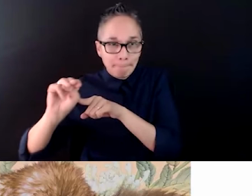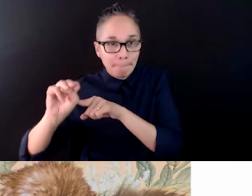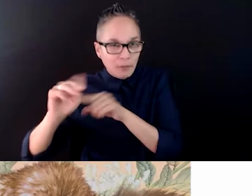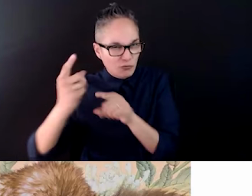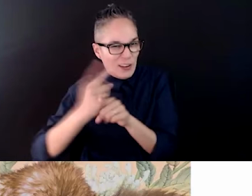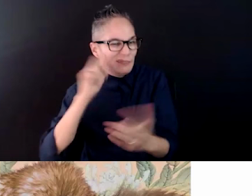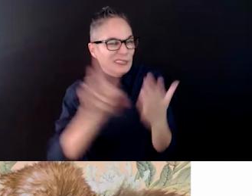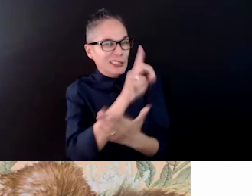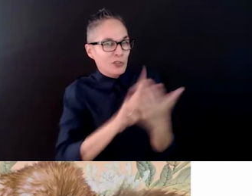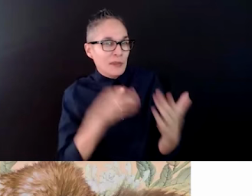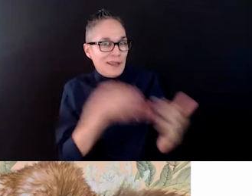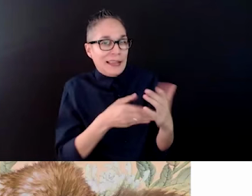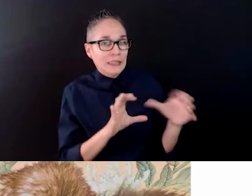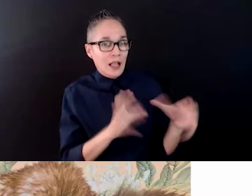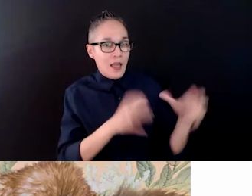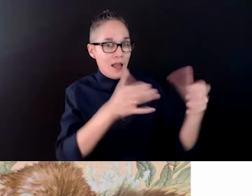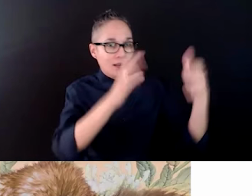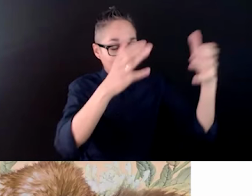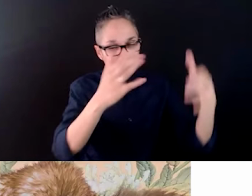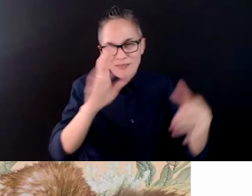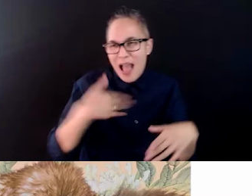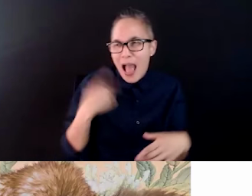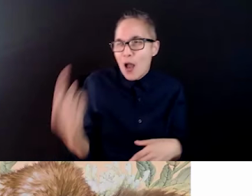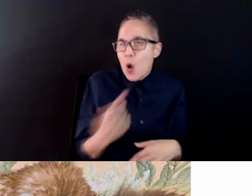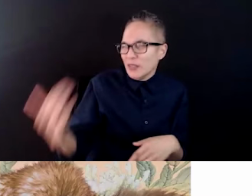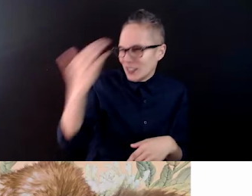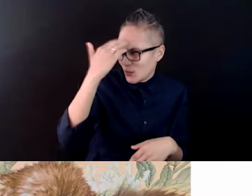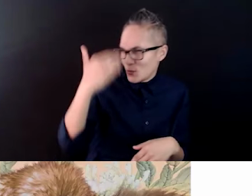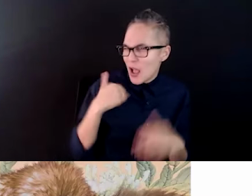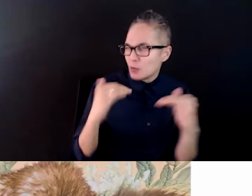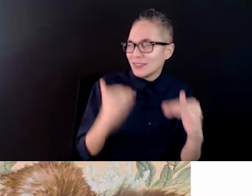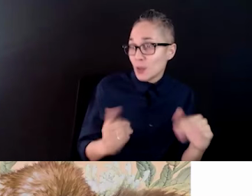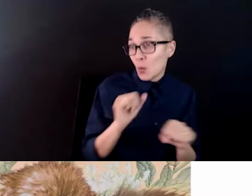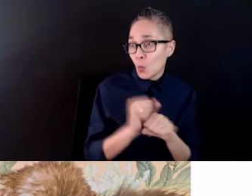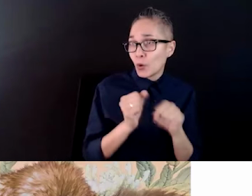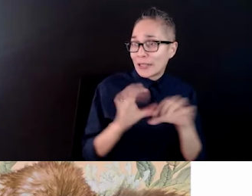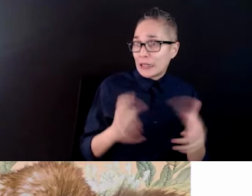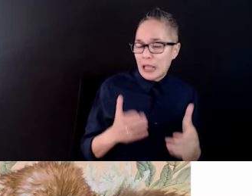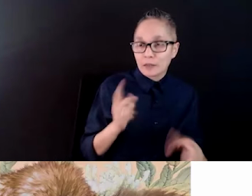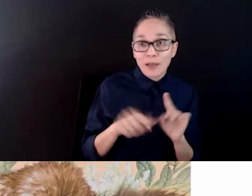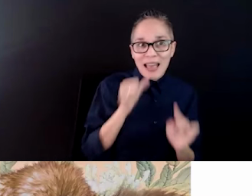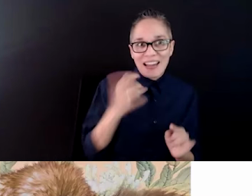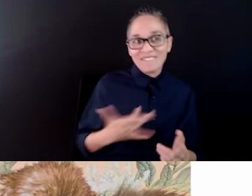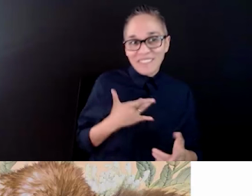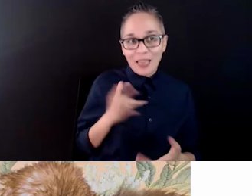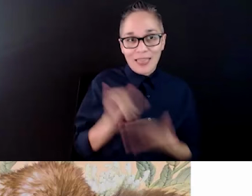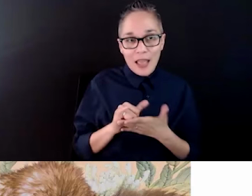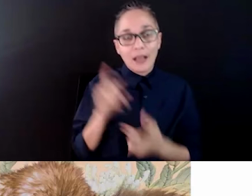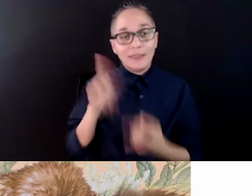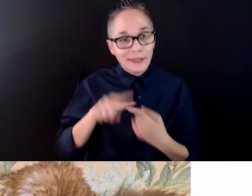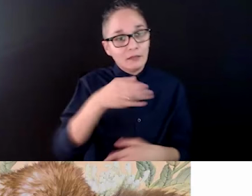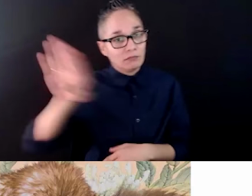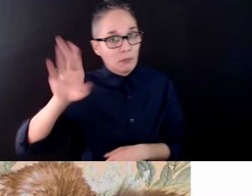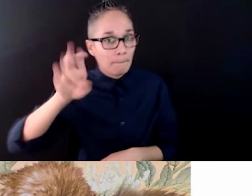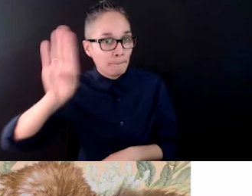knew that I grew up working class and working poor. I was never made to feel that until I went there. So this supposed liberal